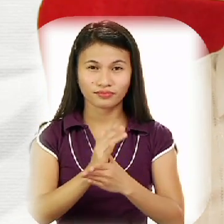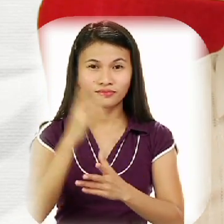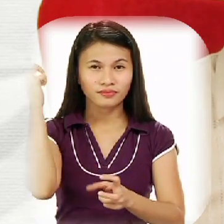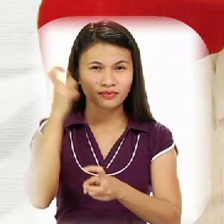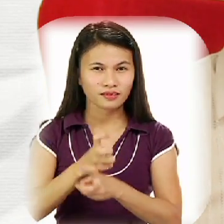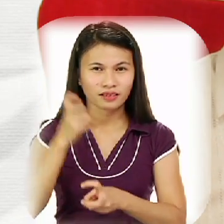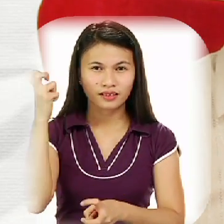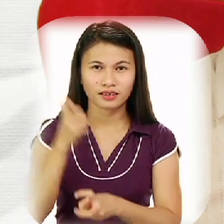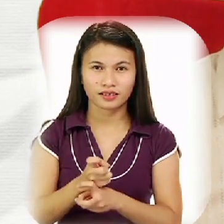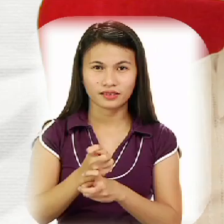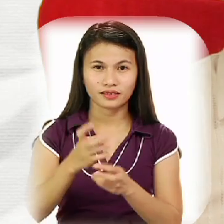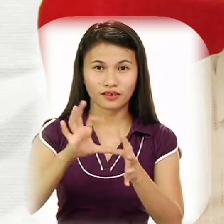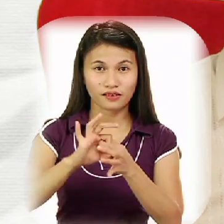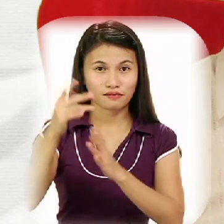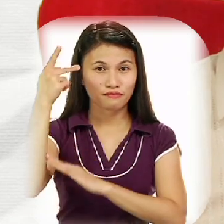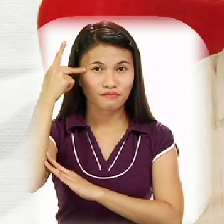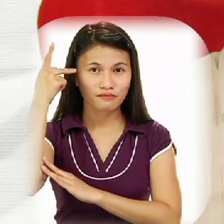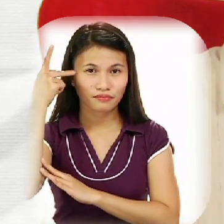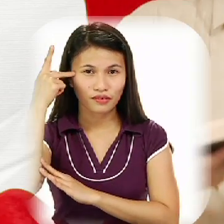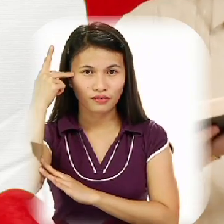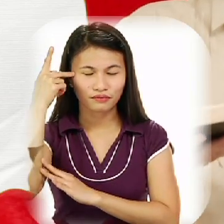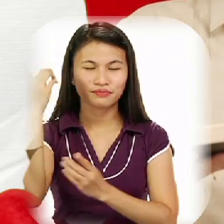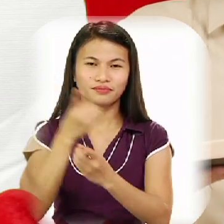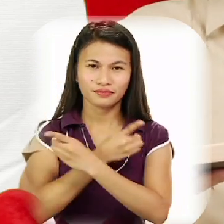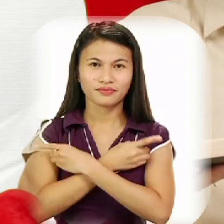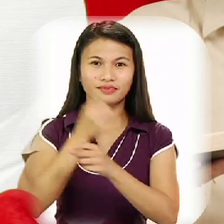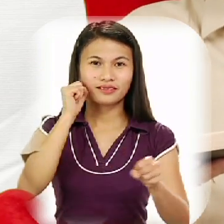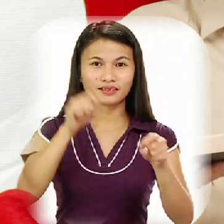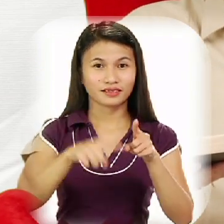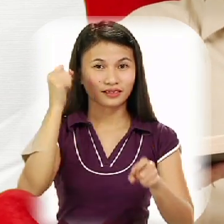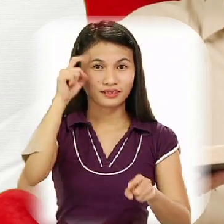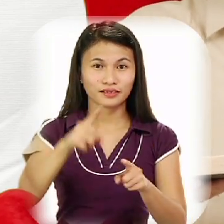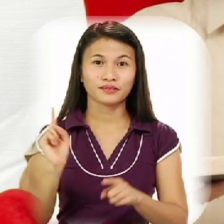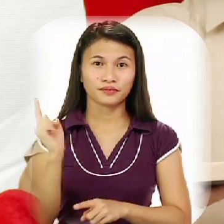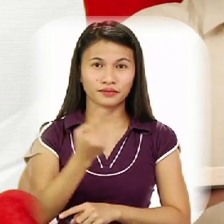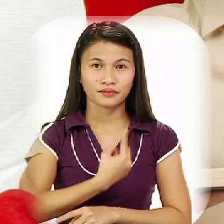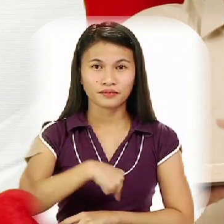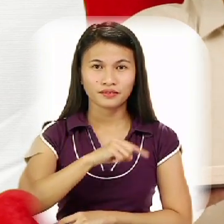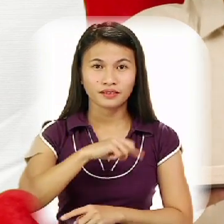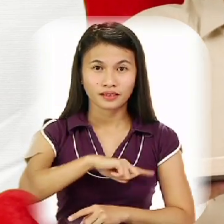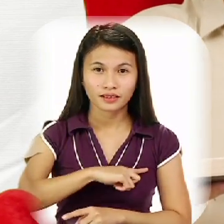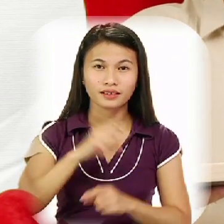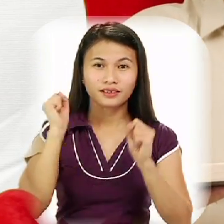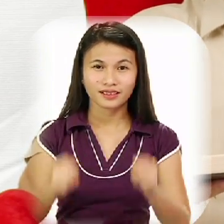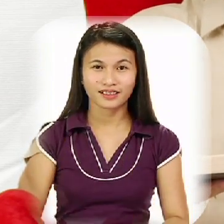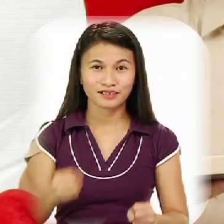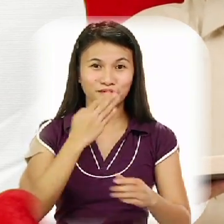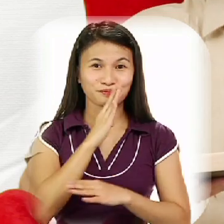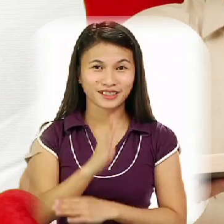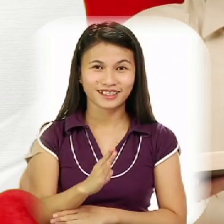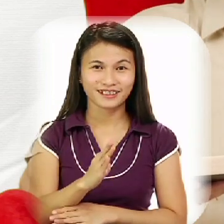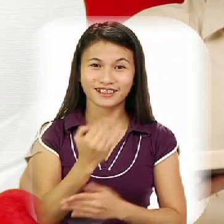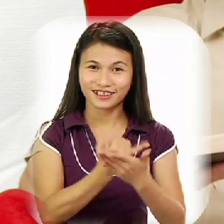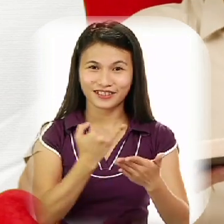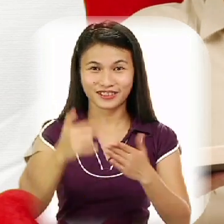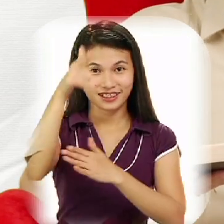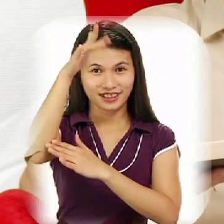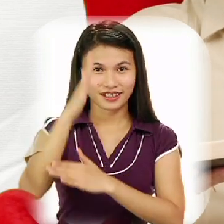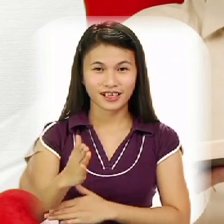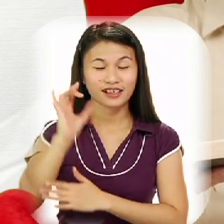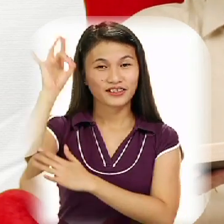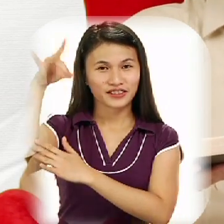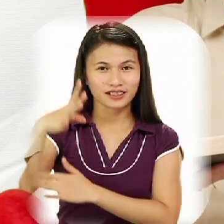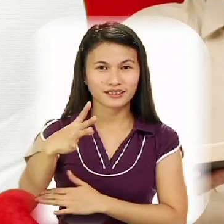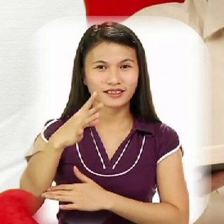hardships of Paul. My dear brothers and sisters, we can all be instruments of God's